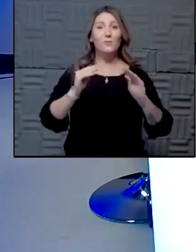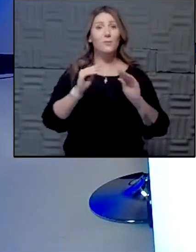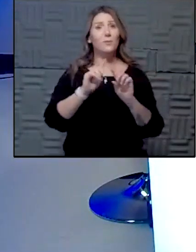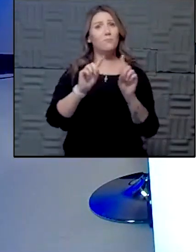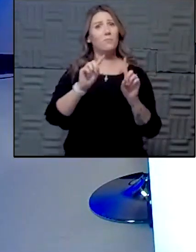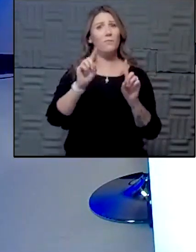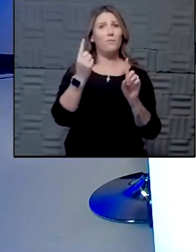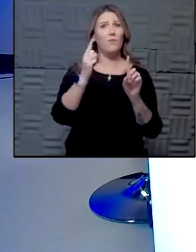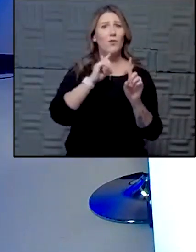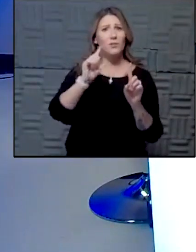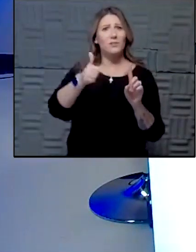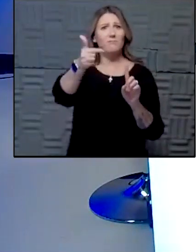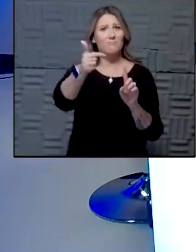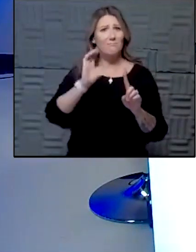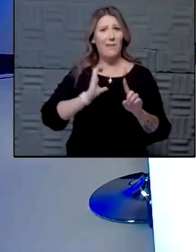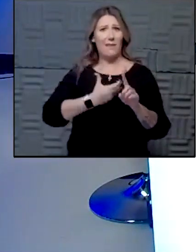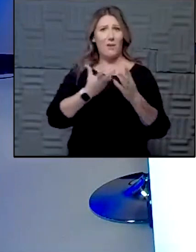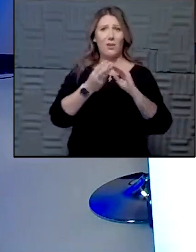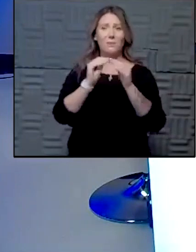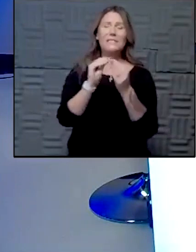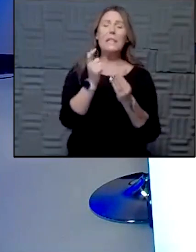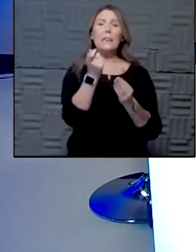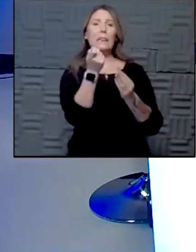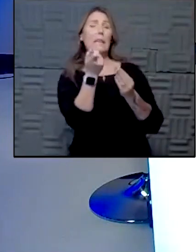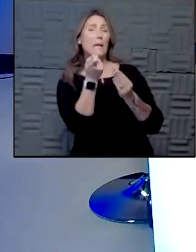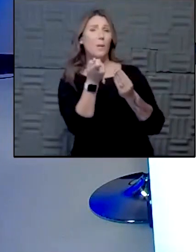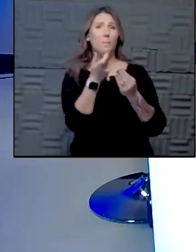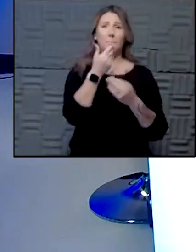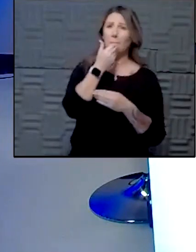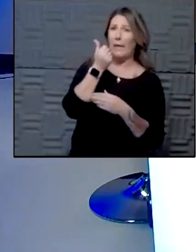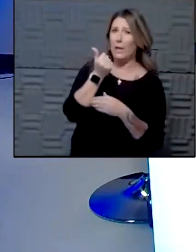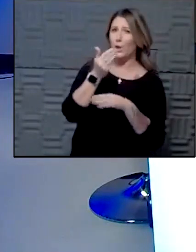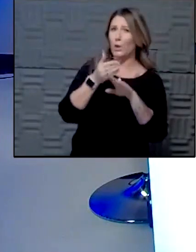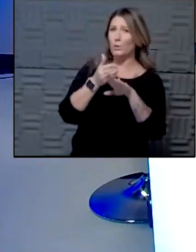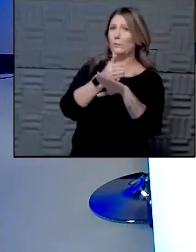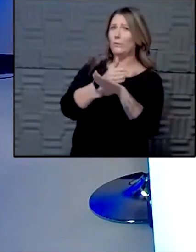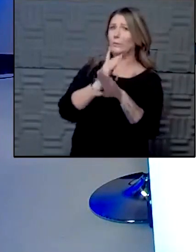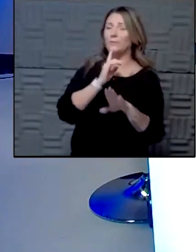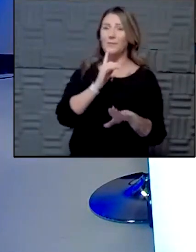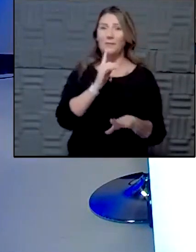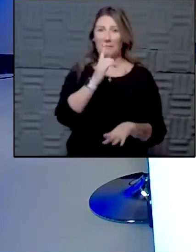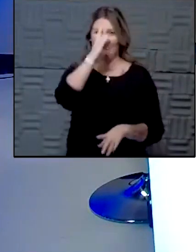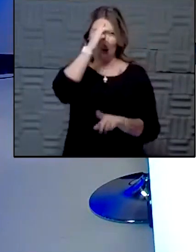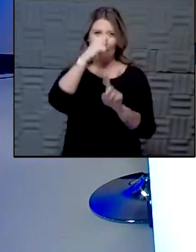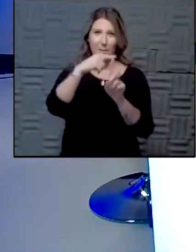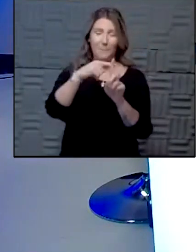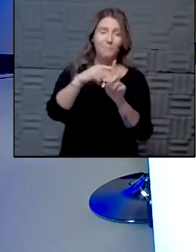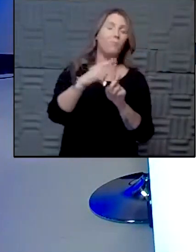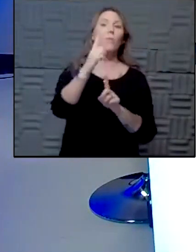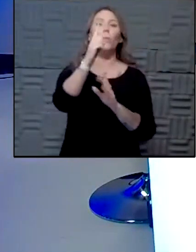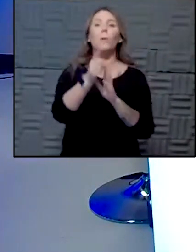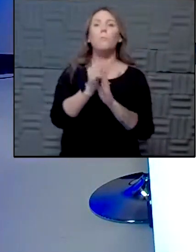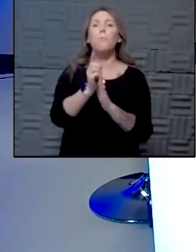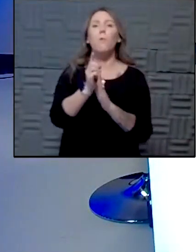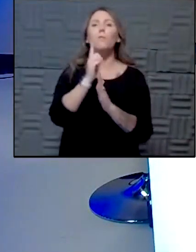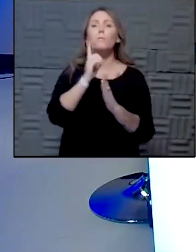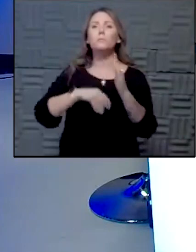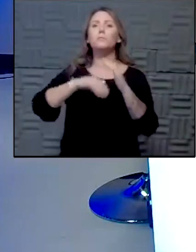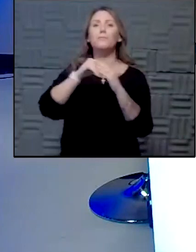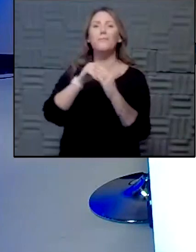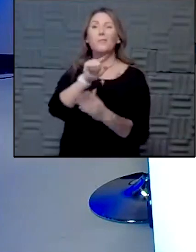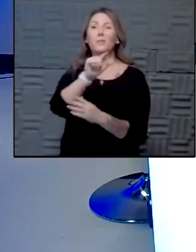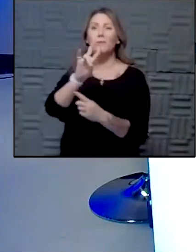how are we doing? You know, slightly better. I'll say slightly. Yeah, slightly. Yeah. I think you're optimistic. I think at one point we were up to 27